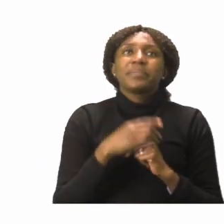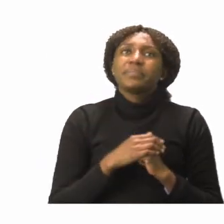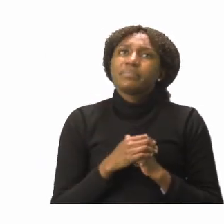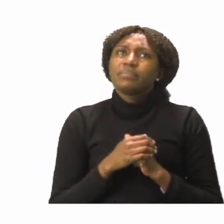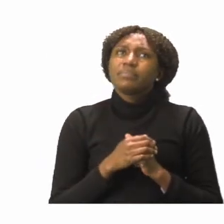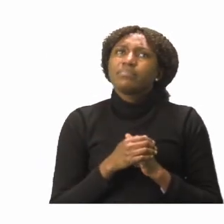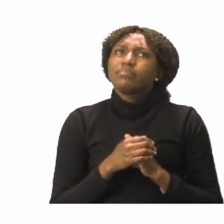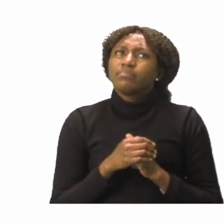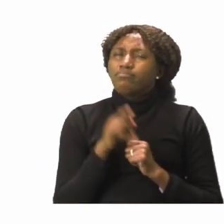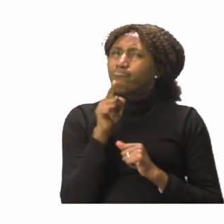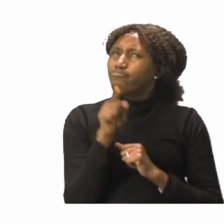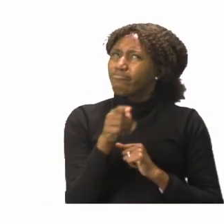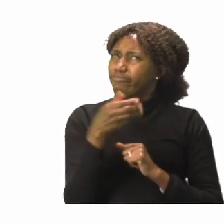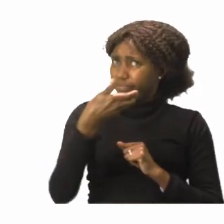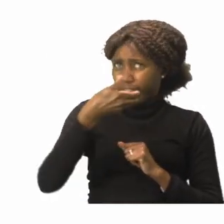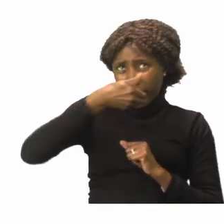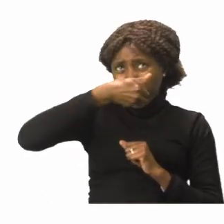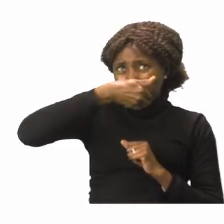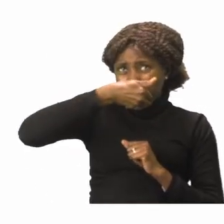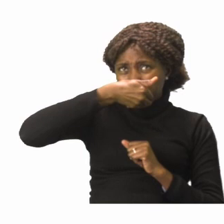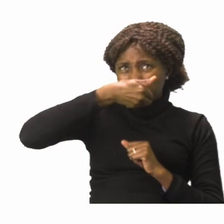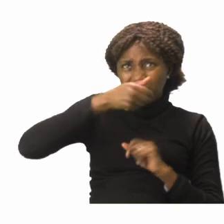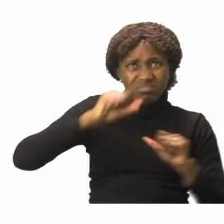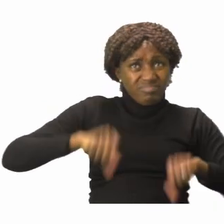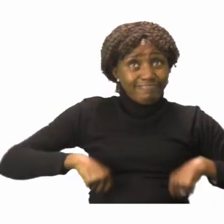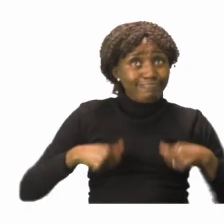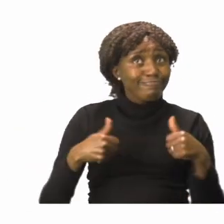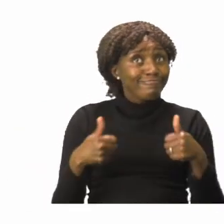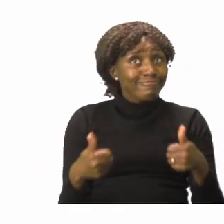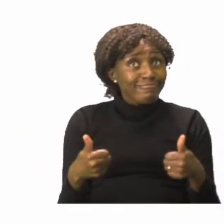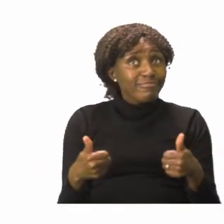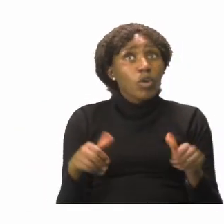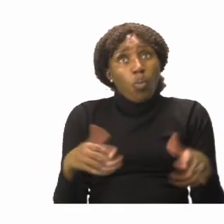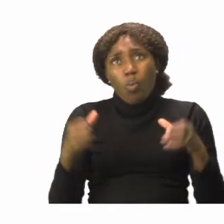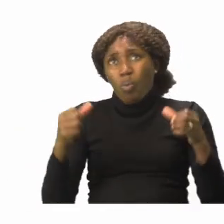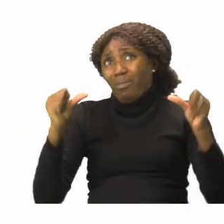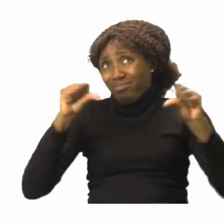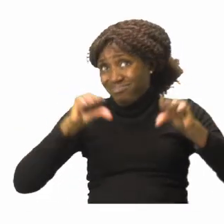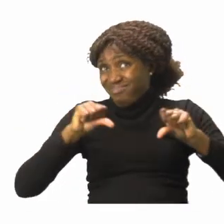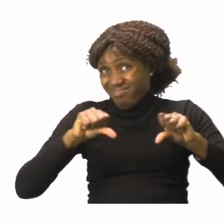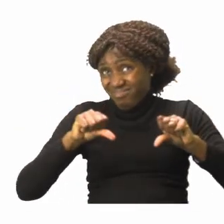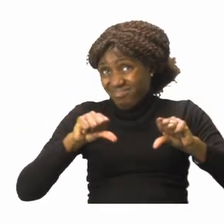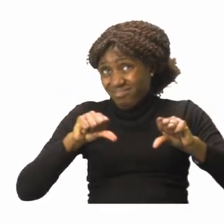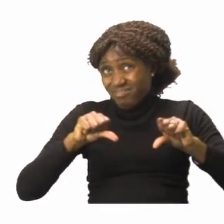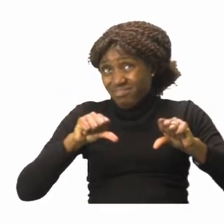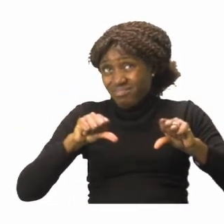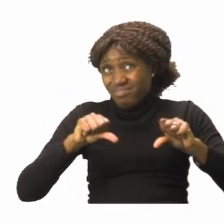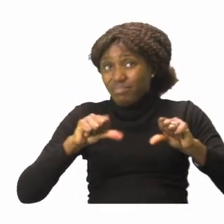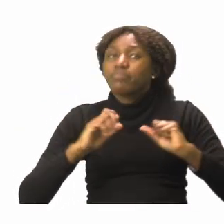tell me, is pizza healthy or not healthy?